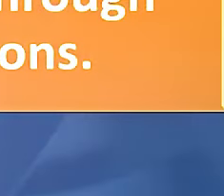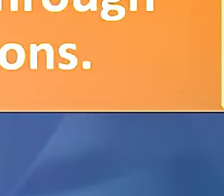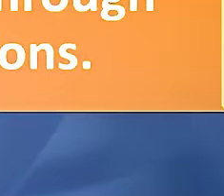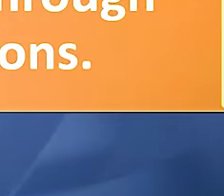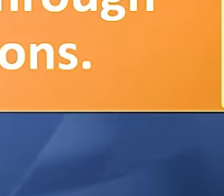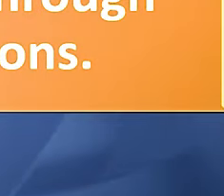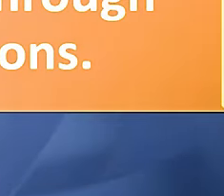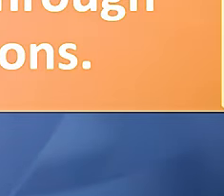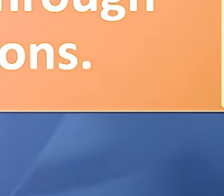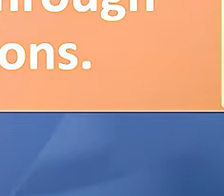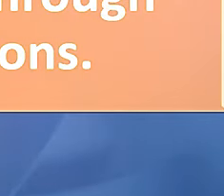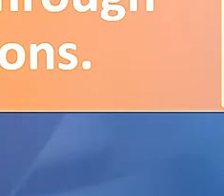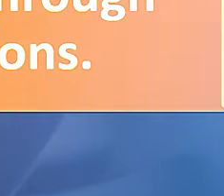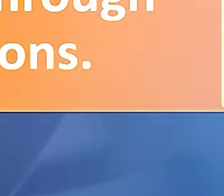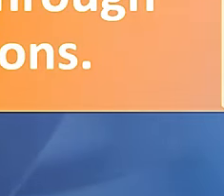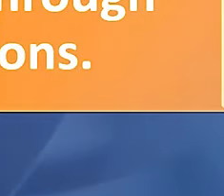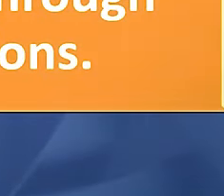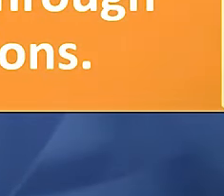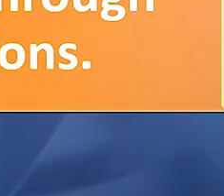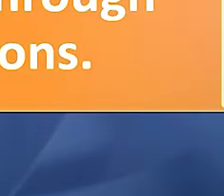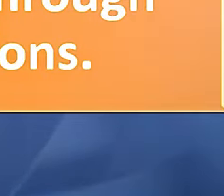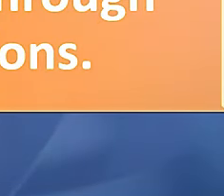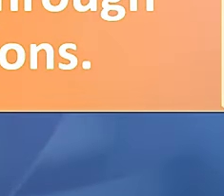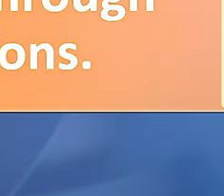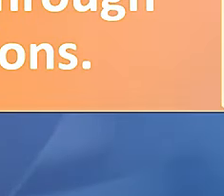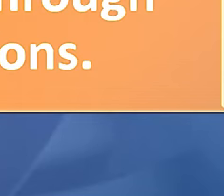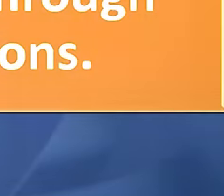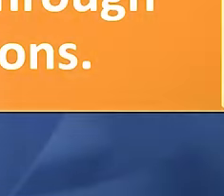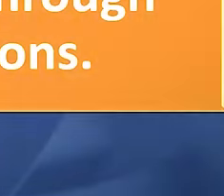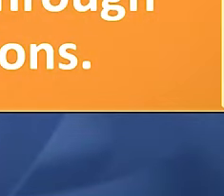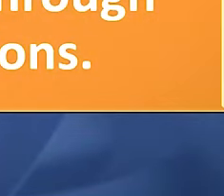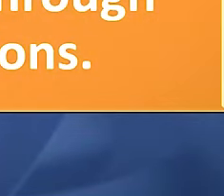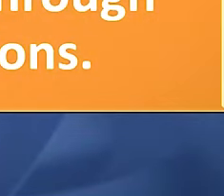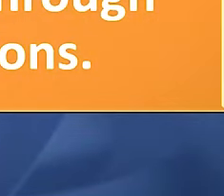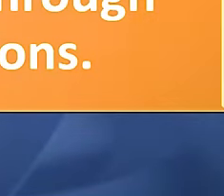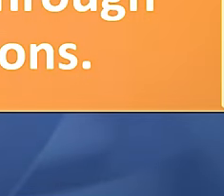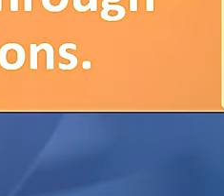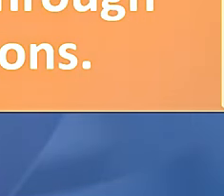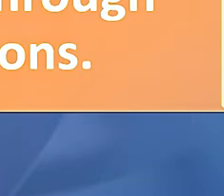lived through the will. Not merely through emotion.